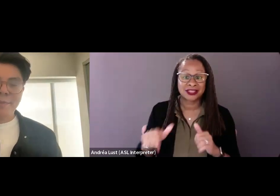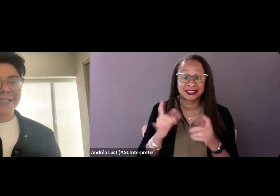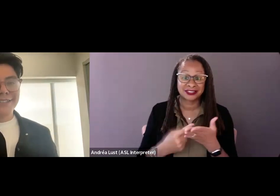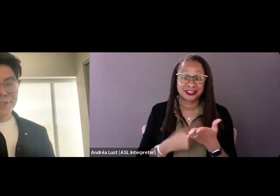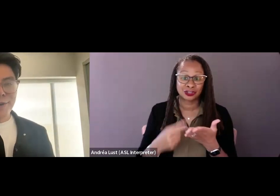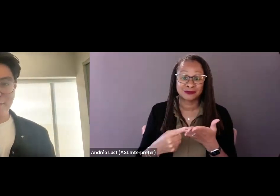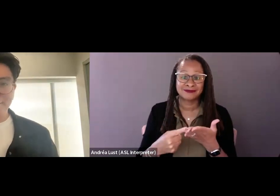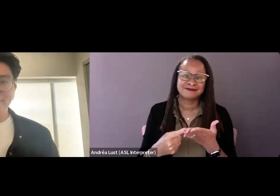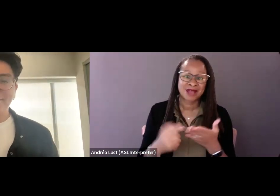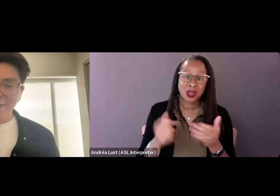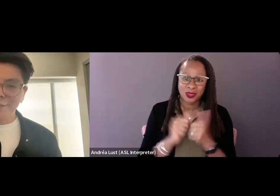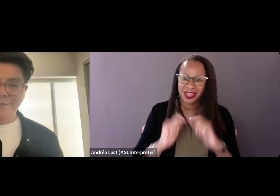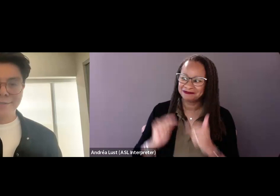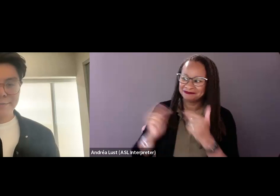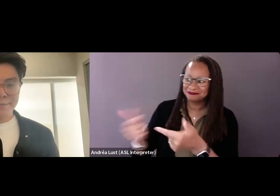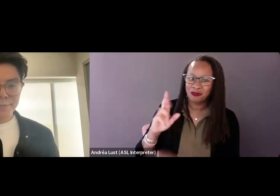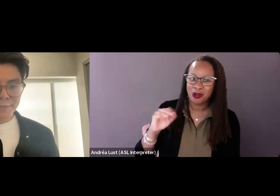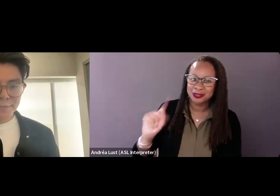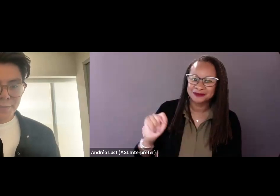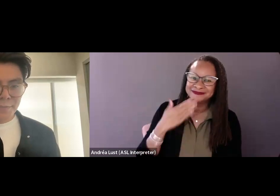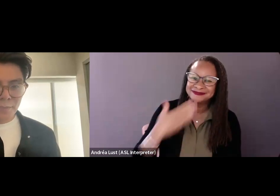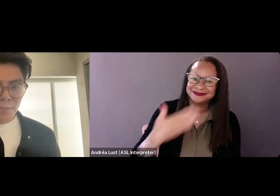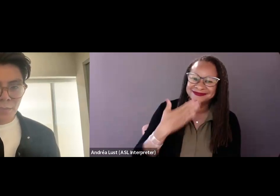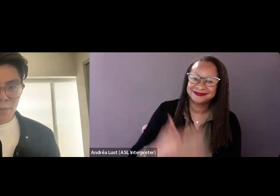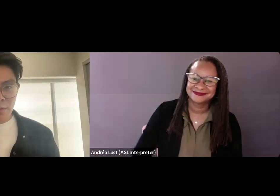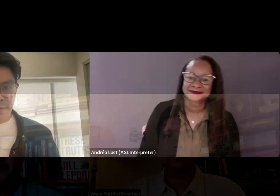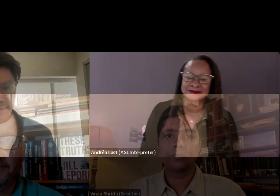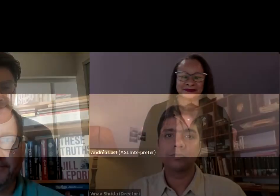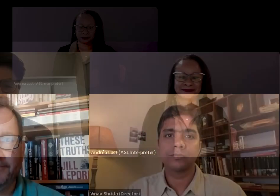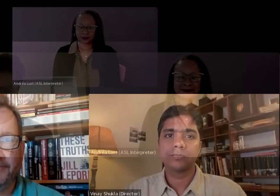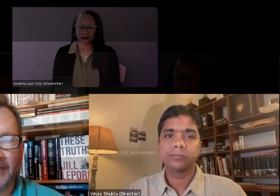that, I'll pass it on to Robert. Thank you.